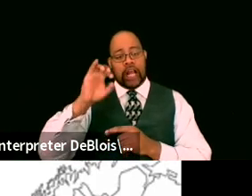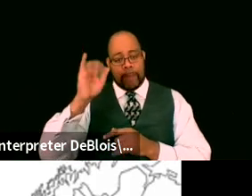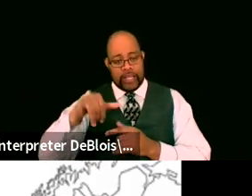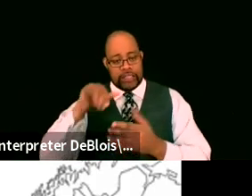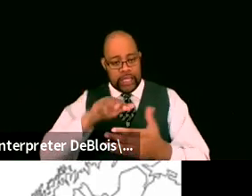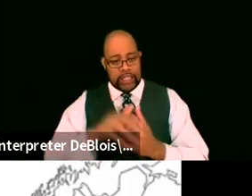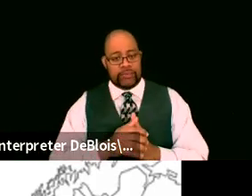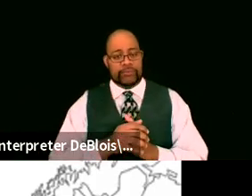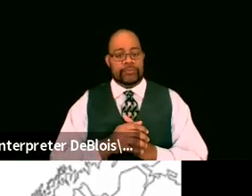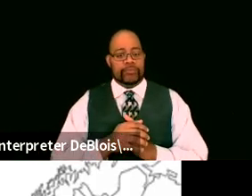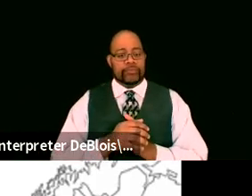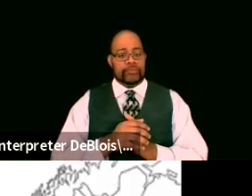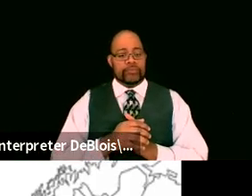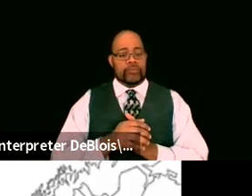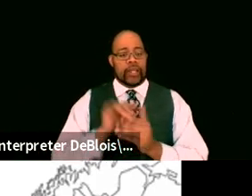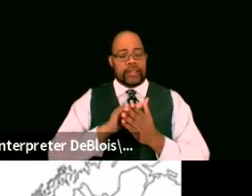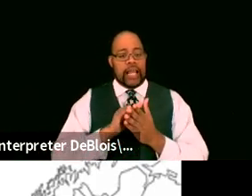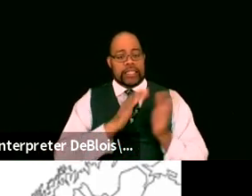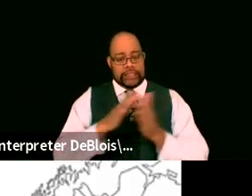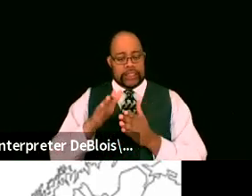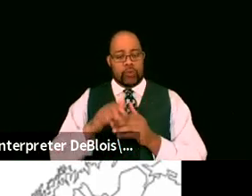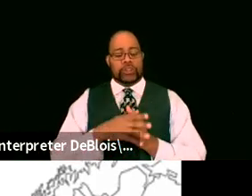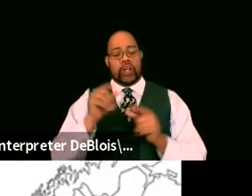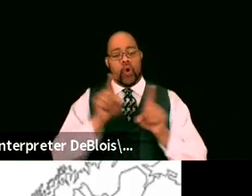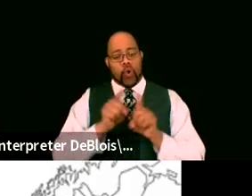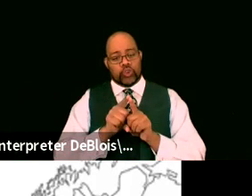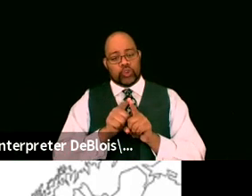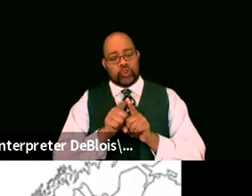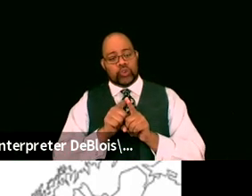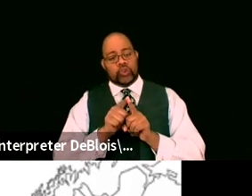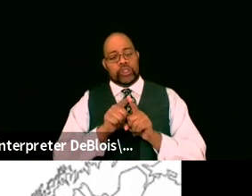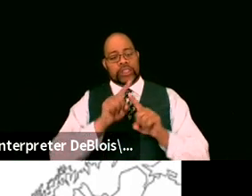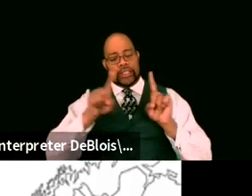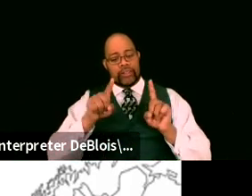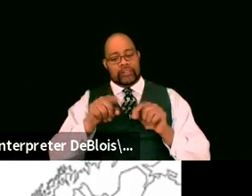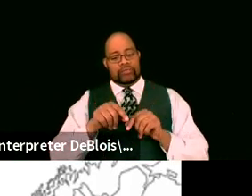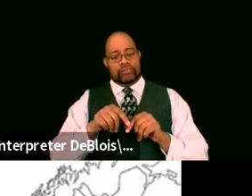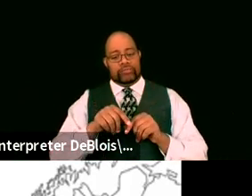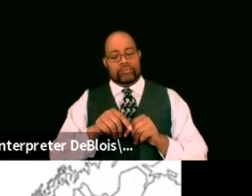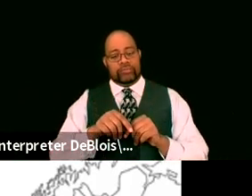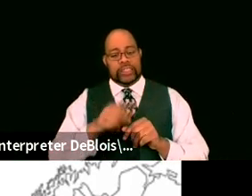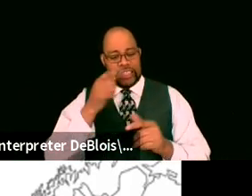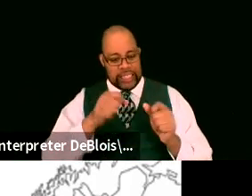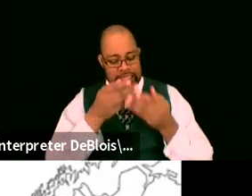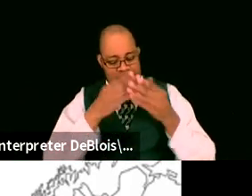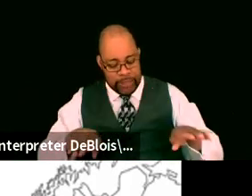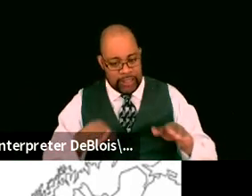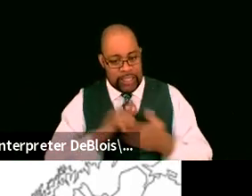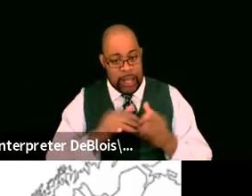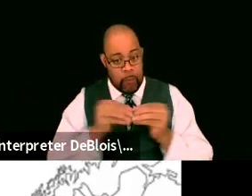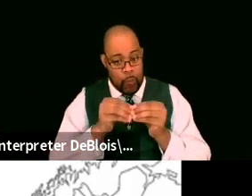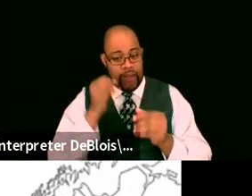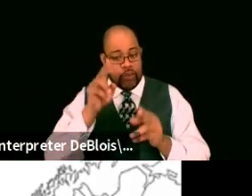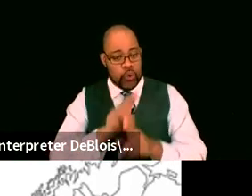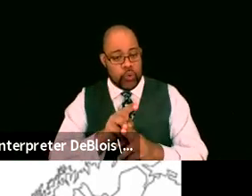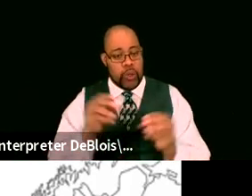MALDI-TOF techniques, genome sequencing, and also phenotypic assays, showed that you can actually split this further if you